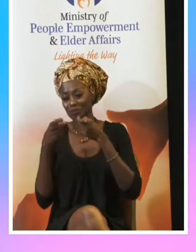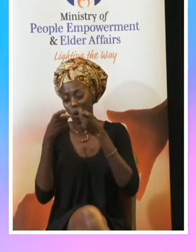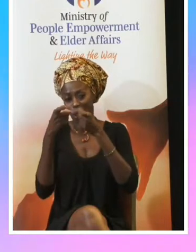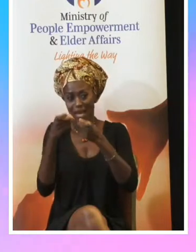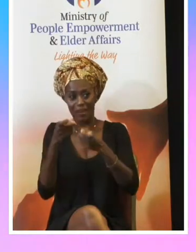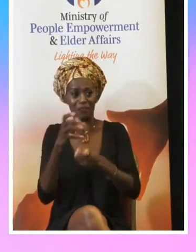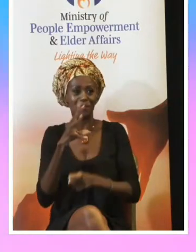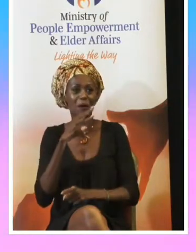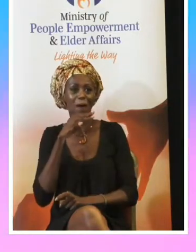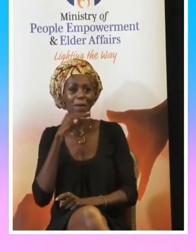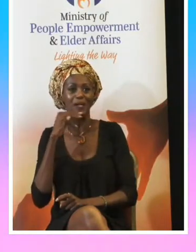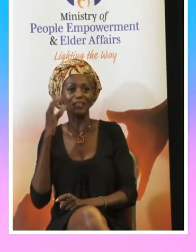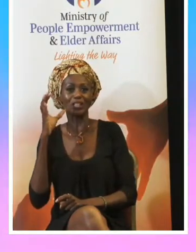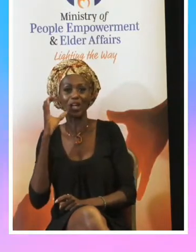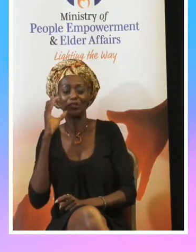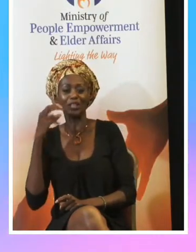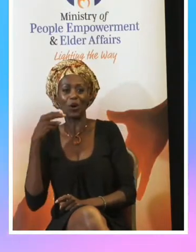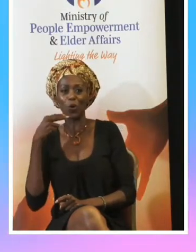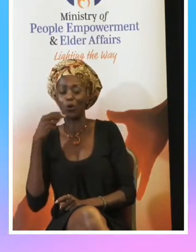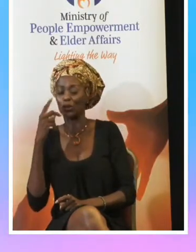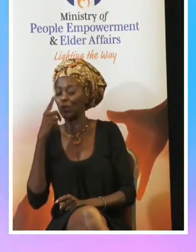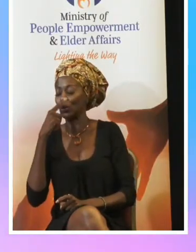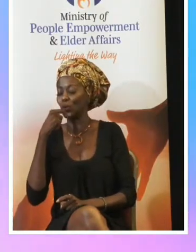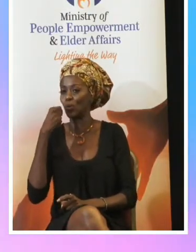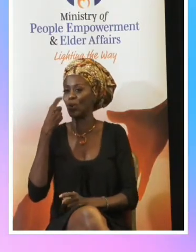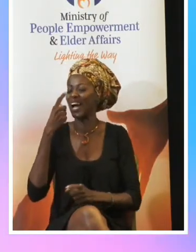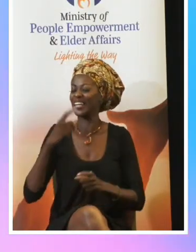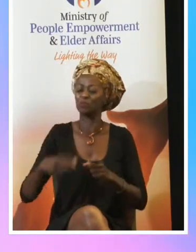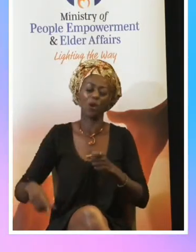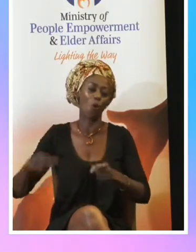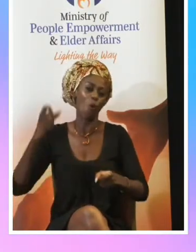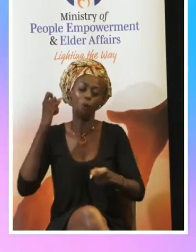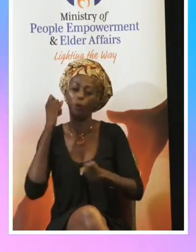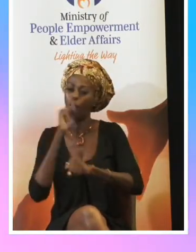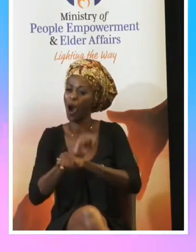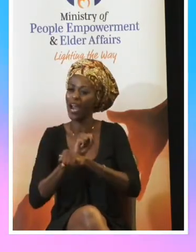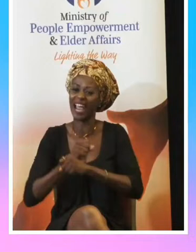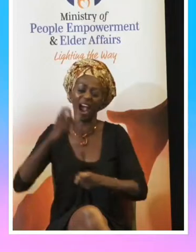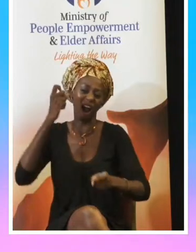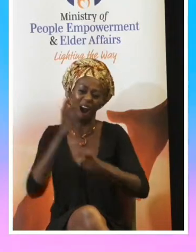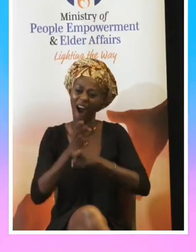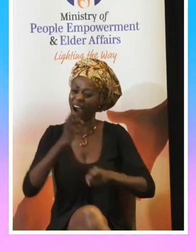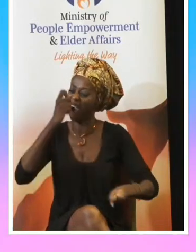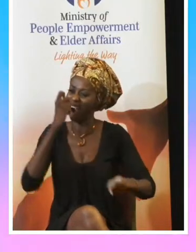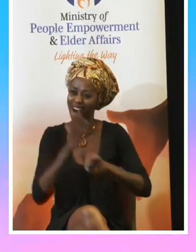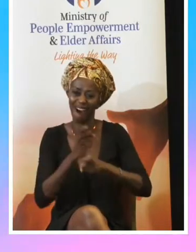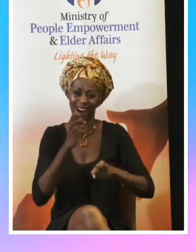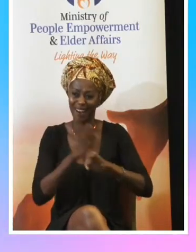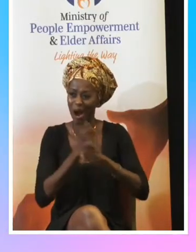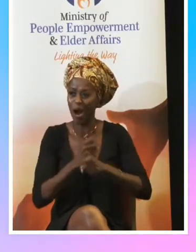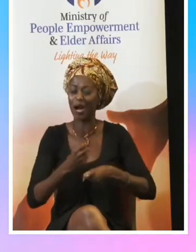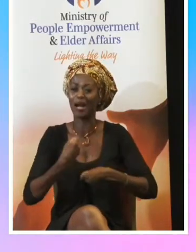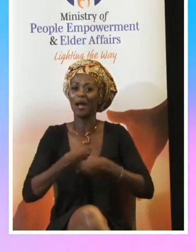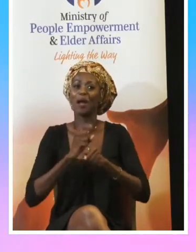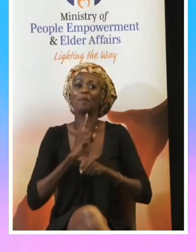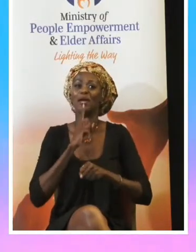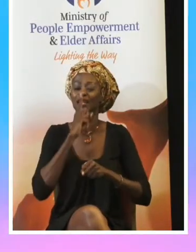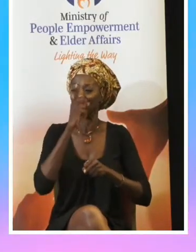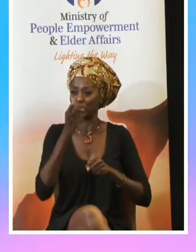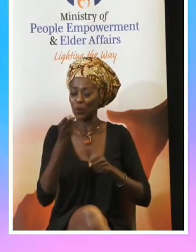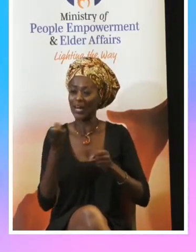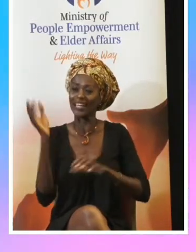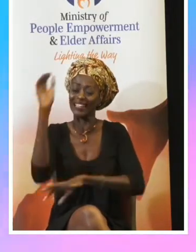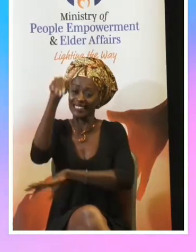Holder, who has worked very feverishly behind the scenes in pulling together this entire lecture